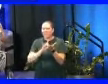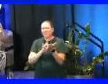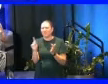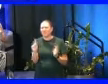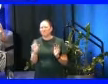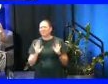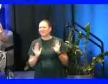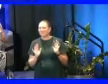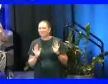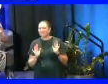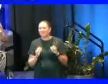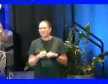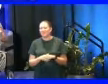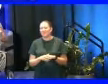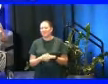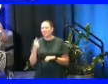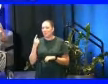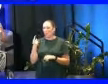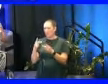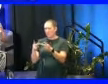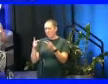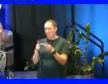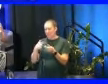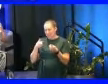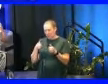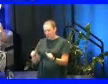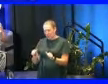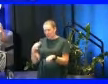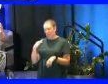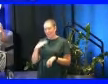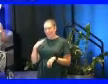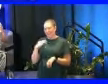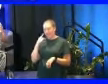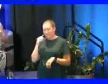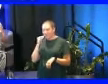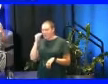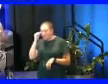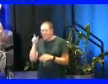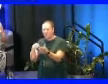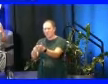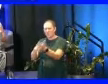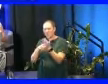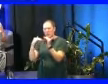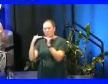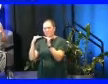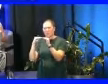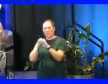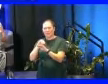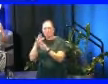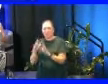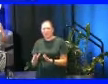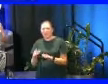think that one of the places that I tried to get into, they said that I had to do peer counseling with one of their